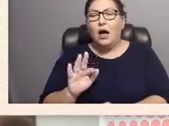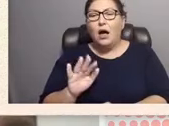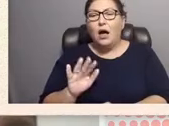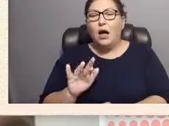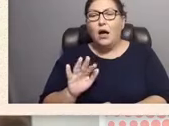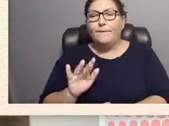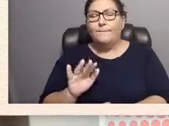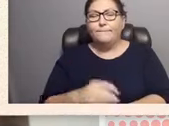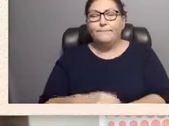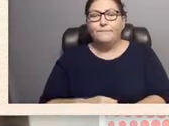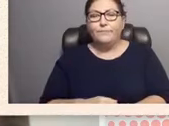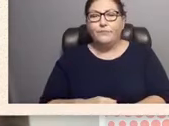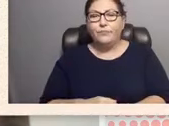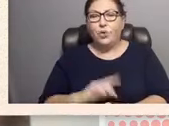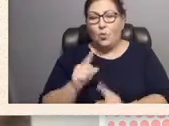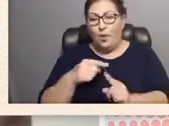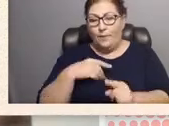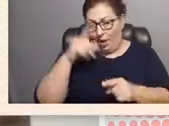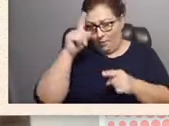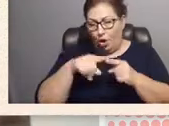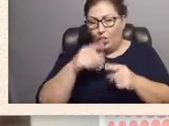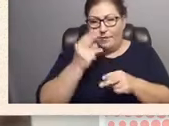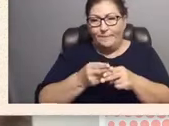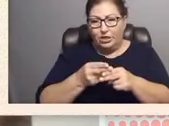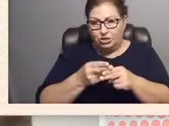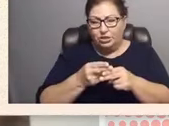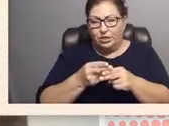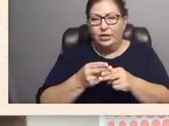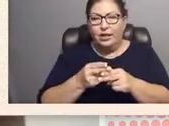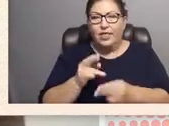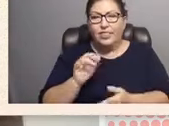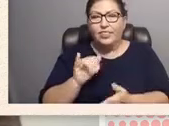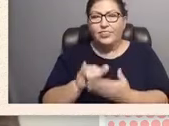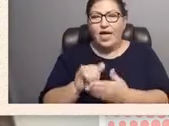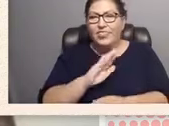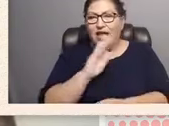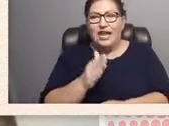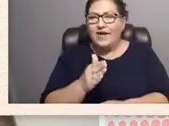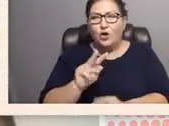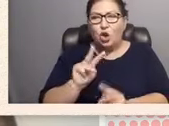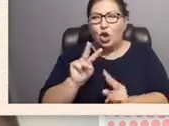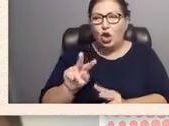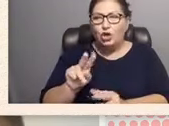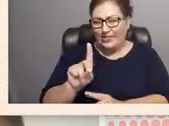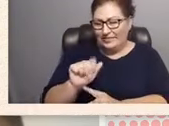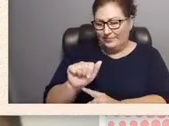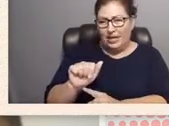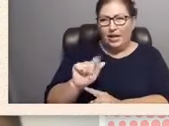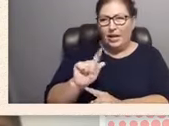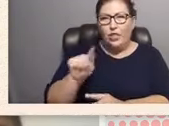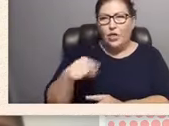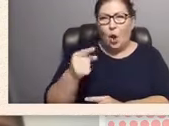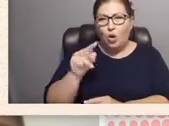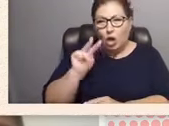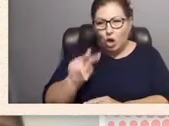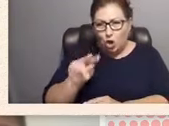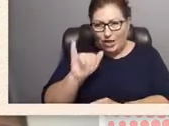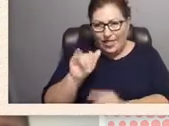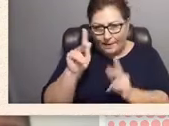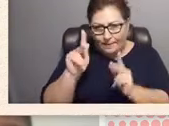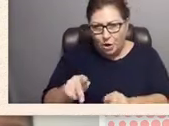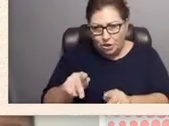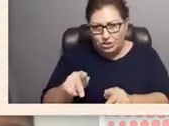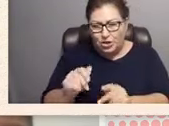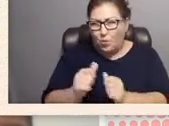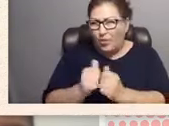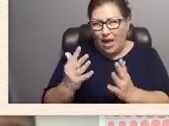when my brother mentioned about that they never looked at the disability, they only emotionally looked at that person without understanding it. But